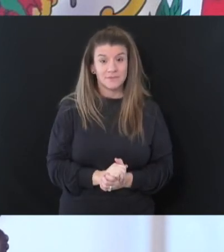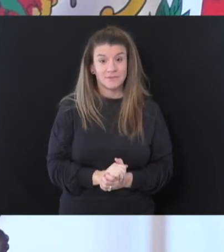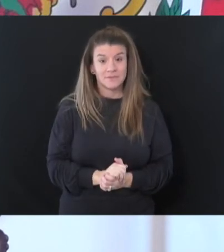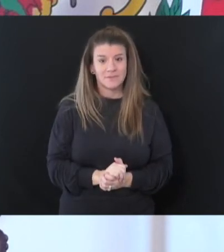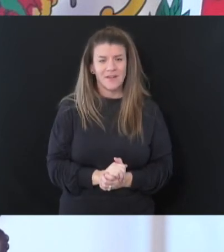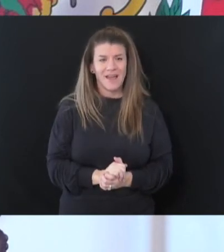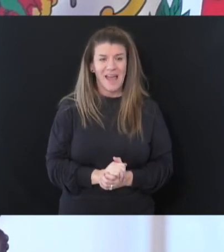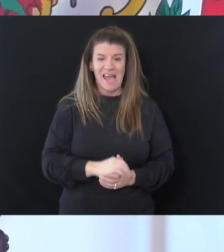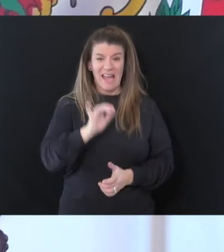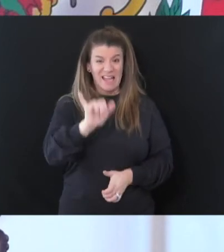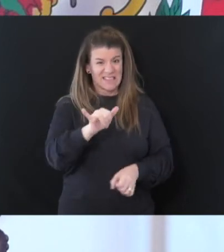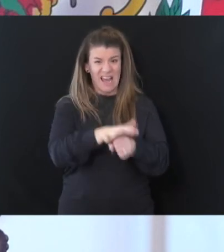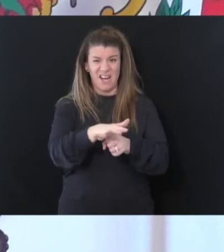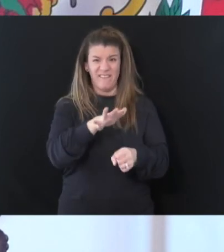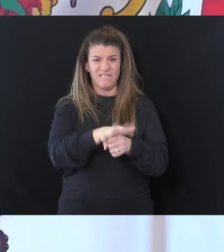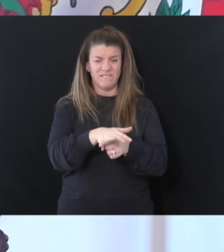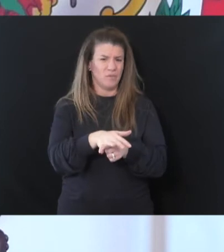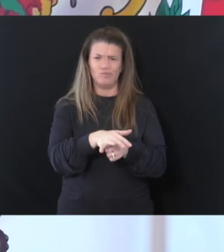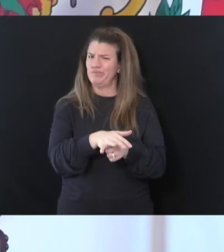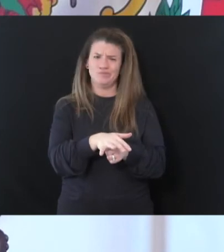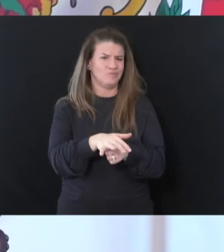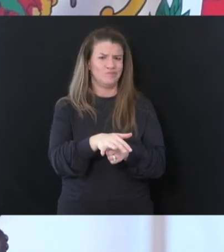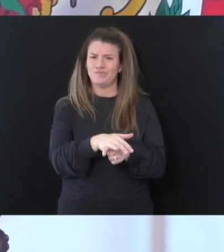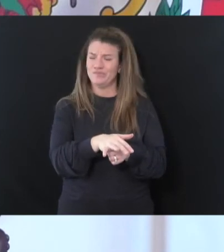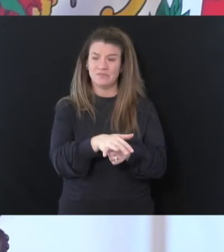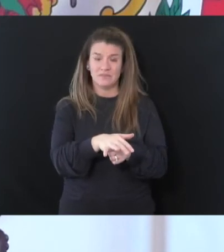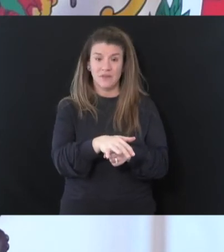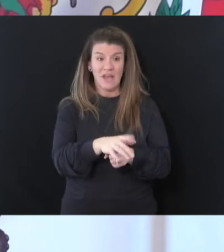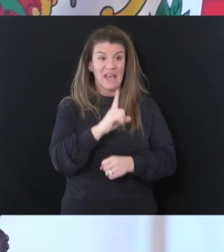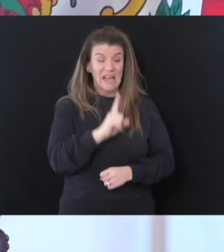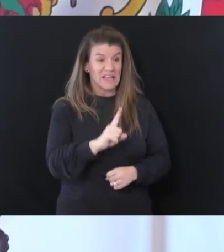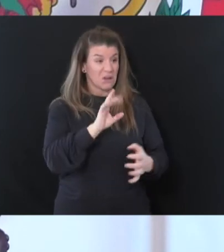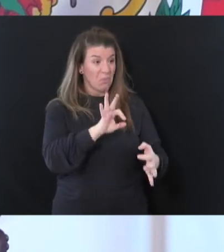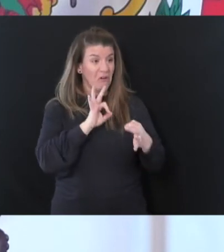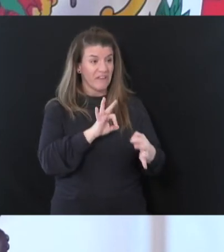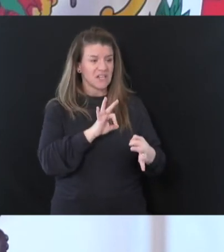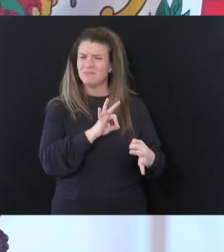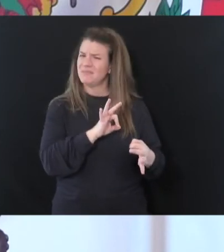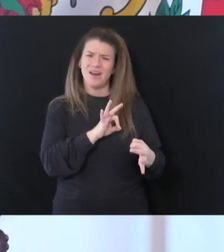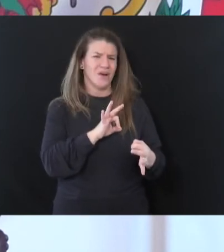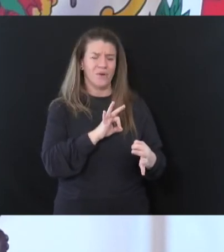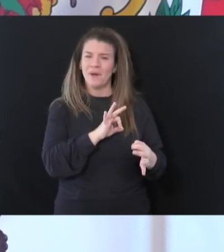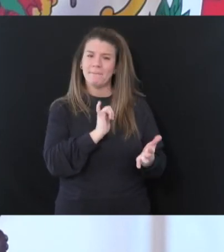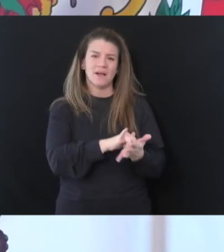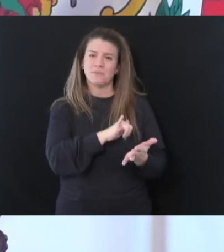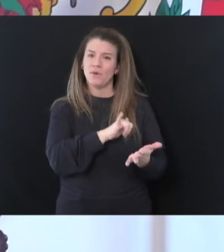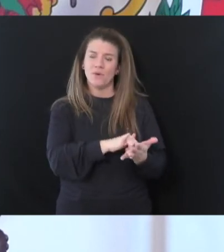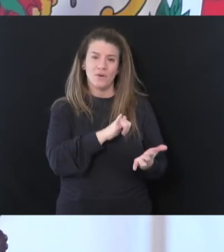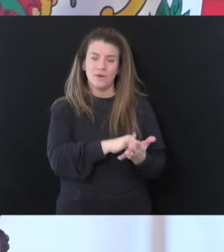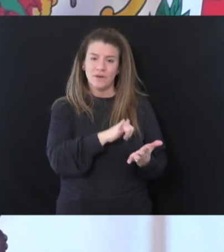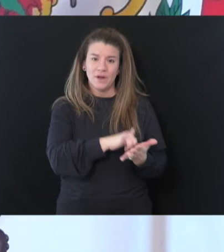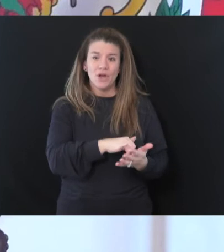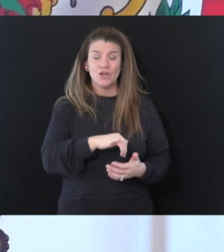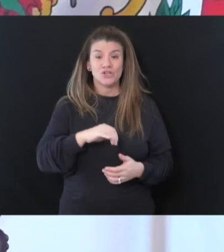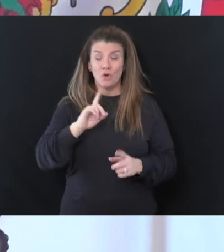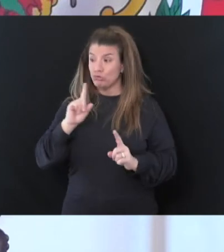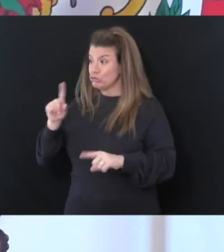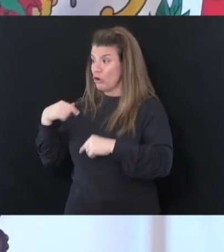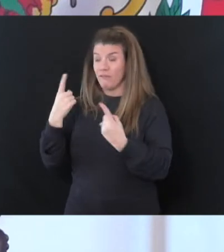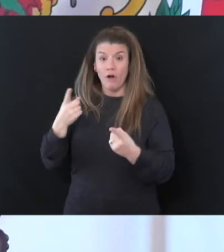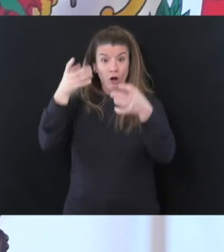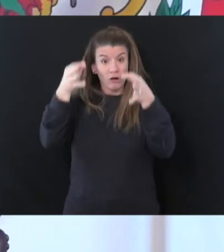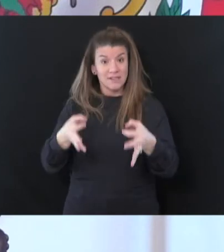it's not enough, and we can't make it perfect. Absolutely, the decisions that we've made